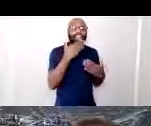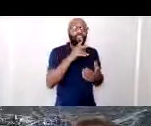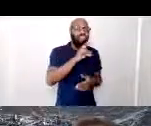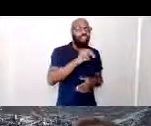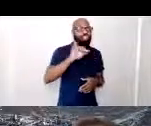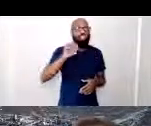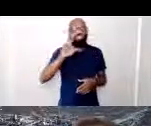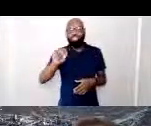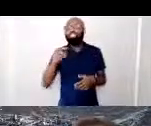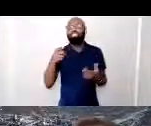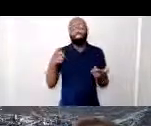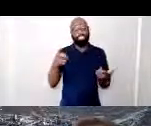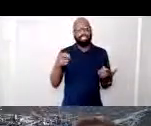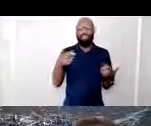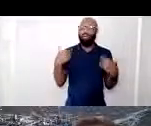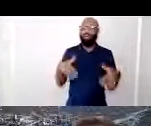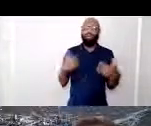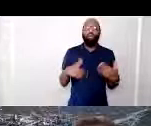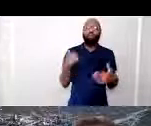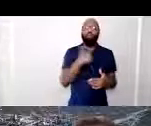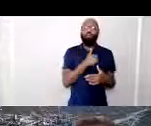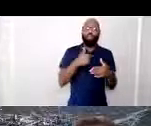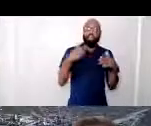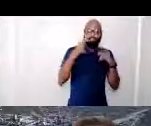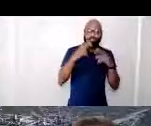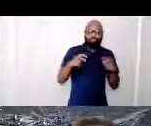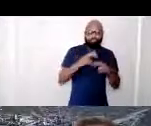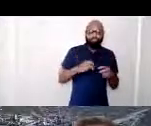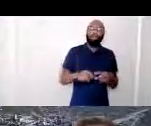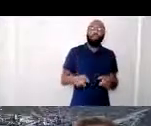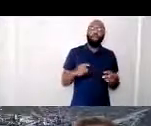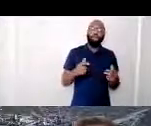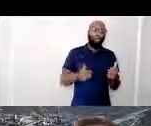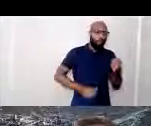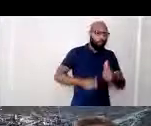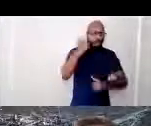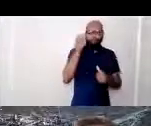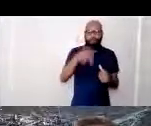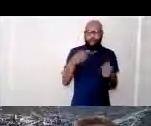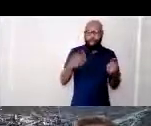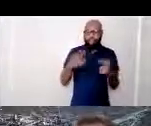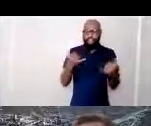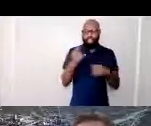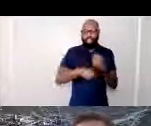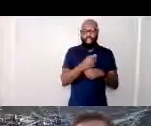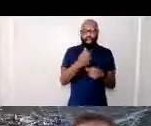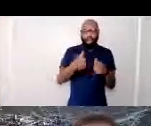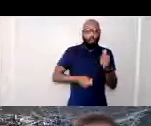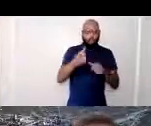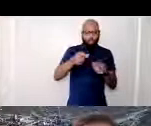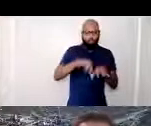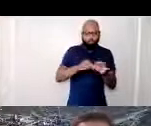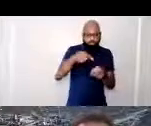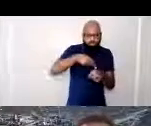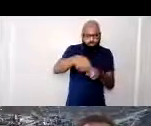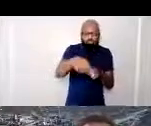the bulk of what needed to happen in this year, and the essential piece is around the allocation